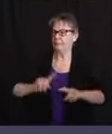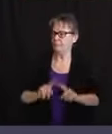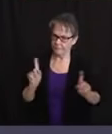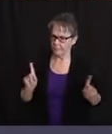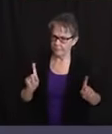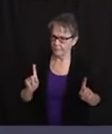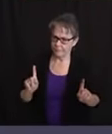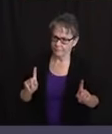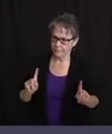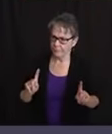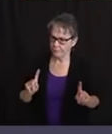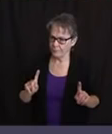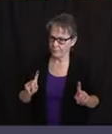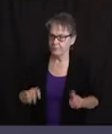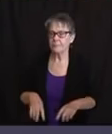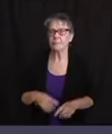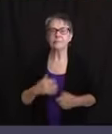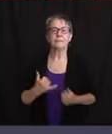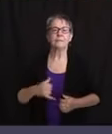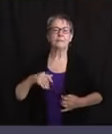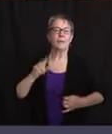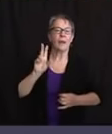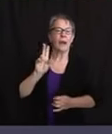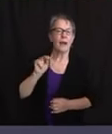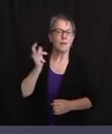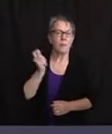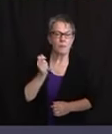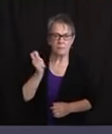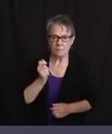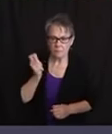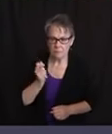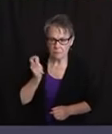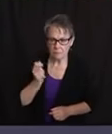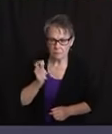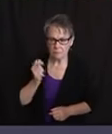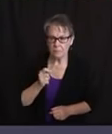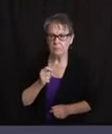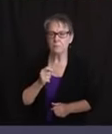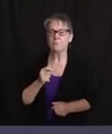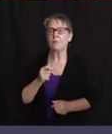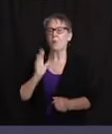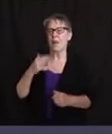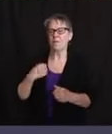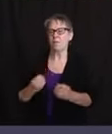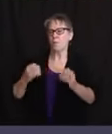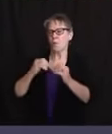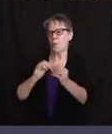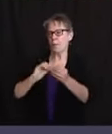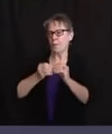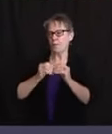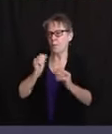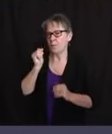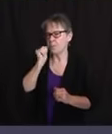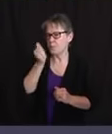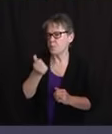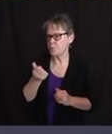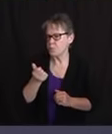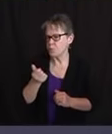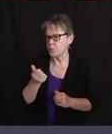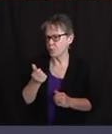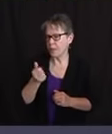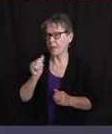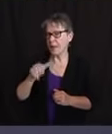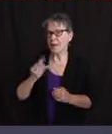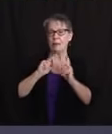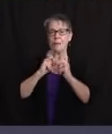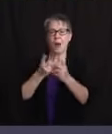new unemployment numbers tomorrow. I know Rob Sarangelo can't be with us, but we'll have someone from his team with us tomorrow. Matt, do